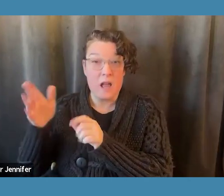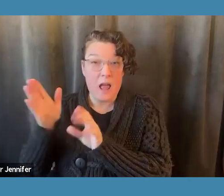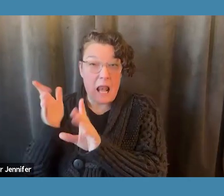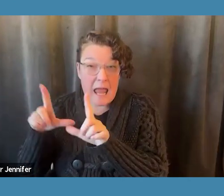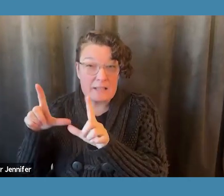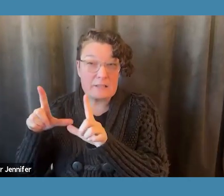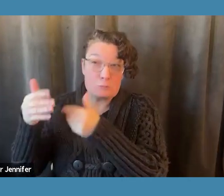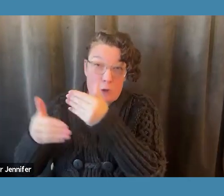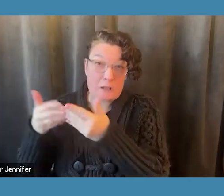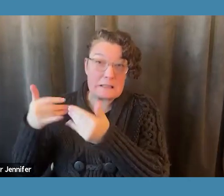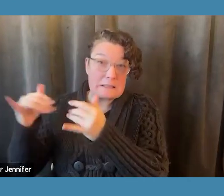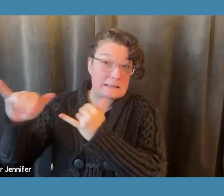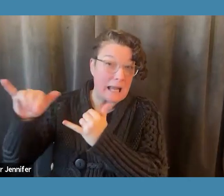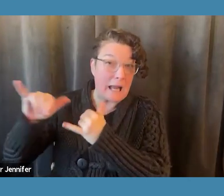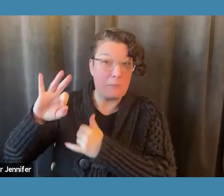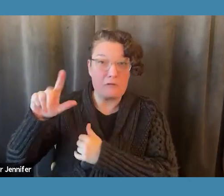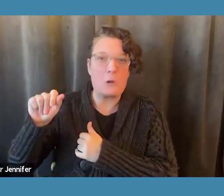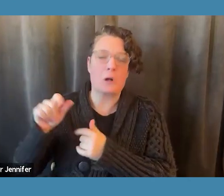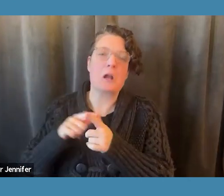similar, it should be fine.